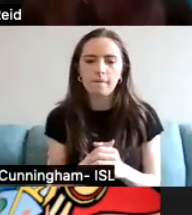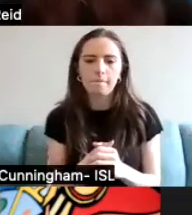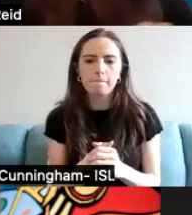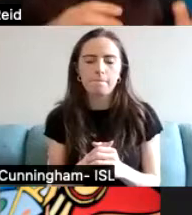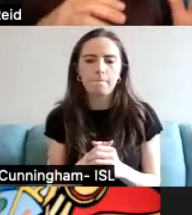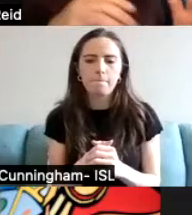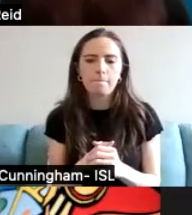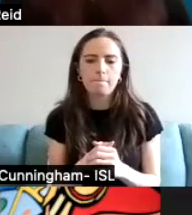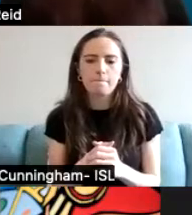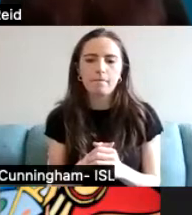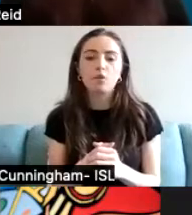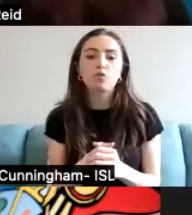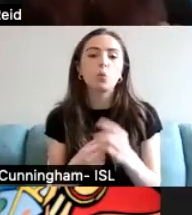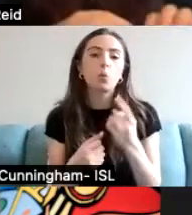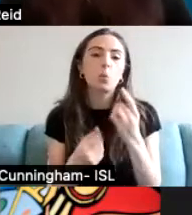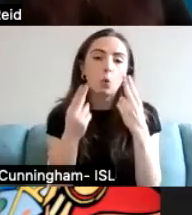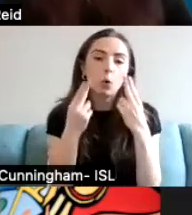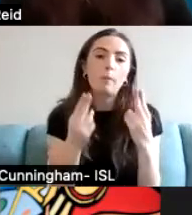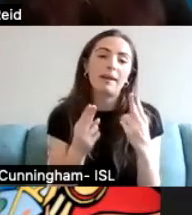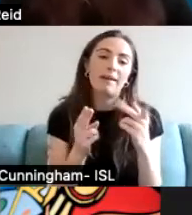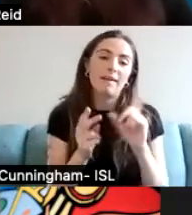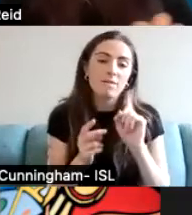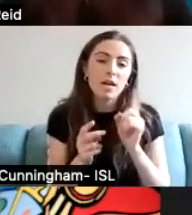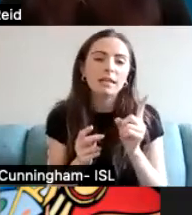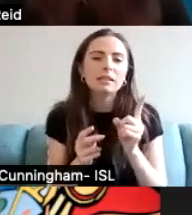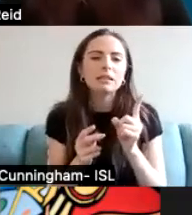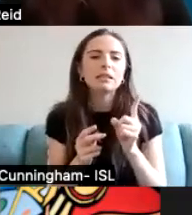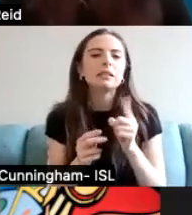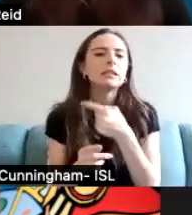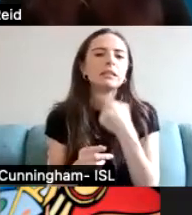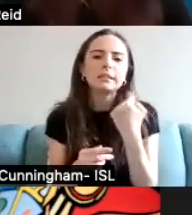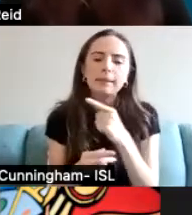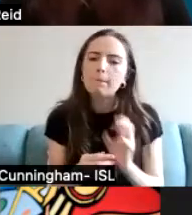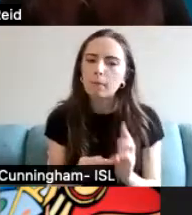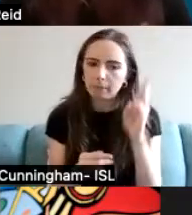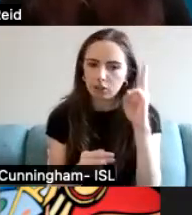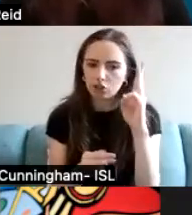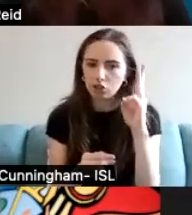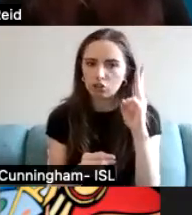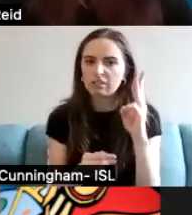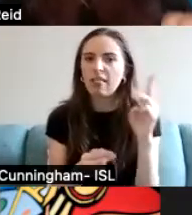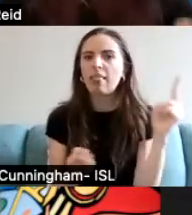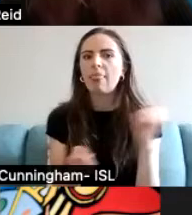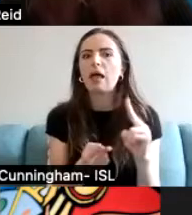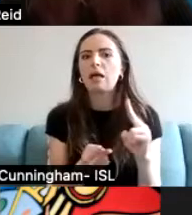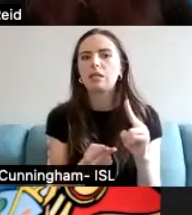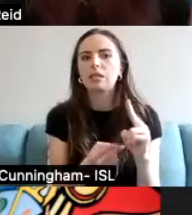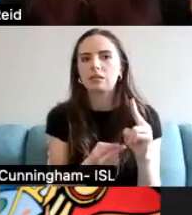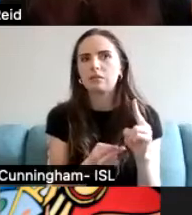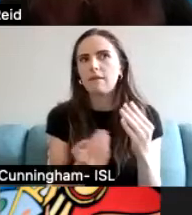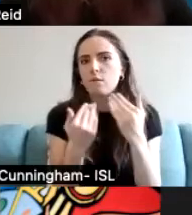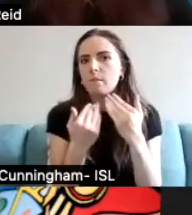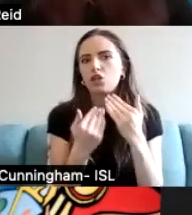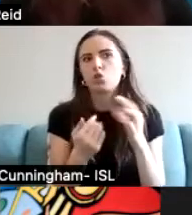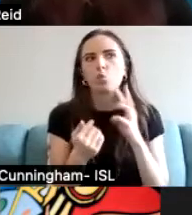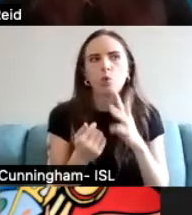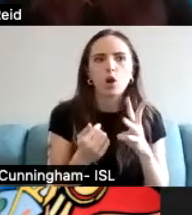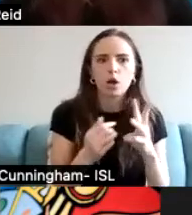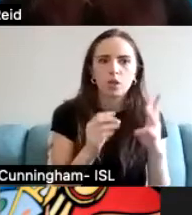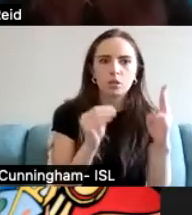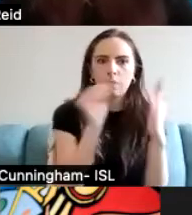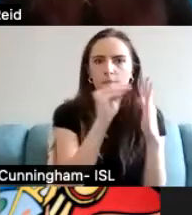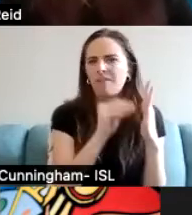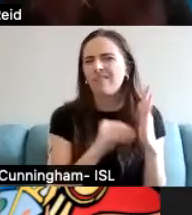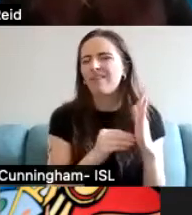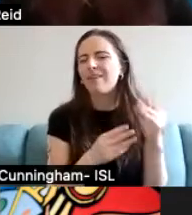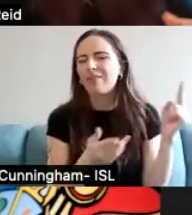keep your graphics more simple, less text, and then put the critical details that you need in the actual text of the